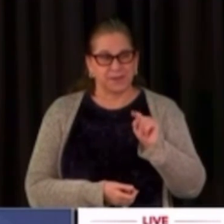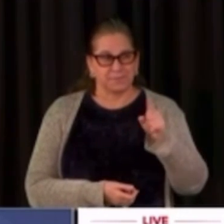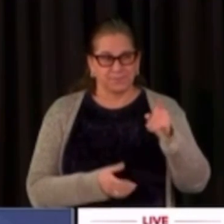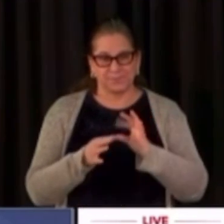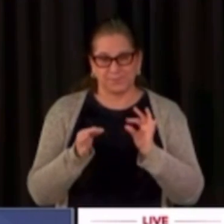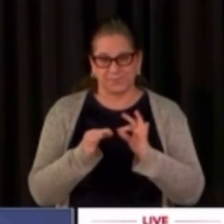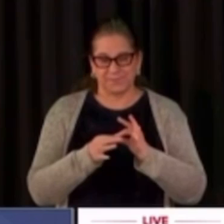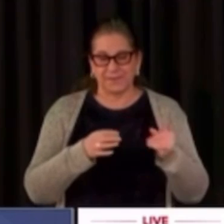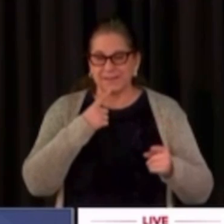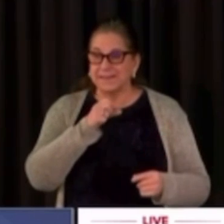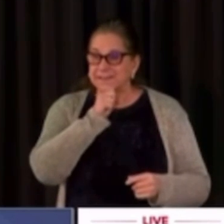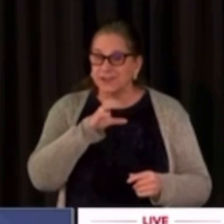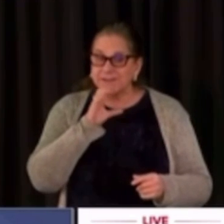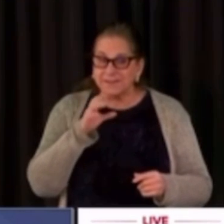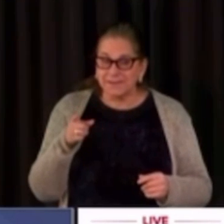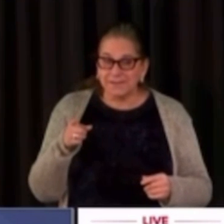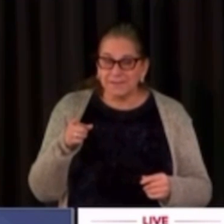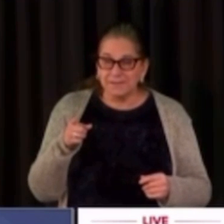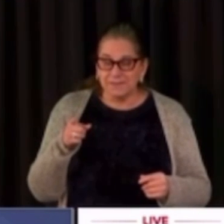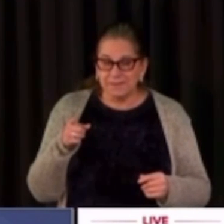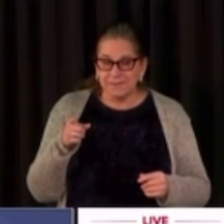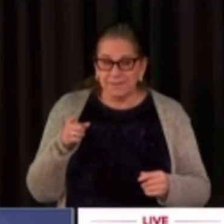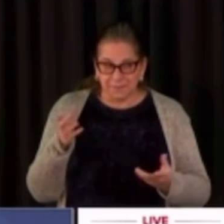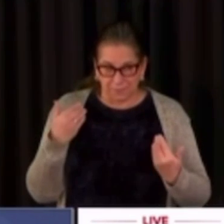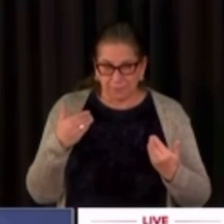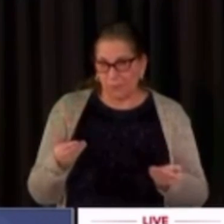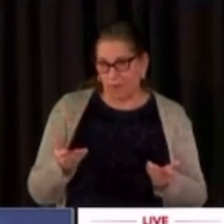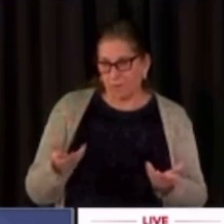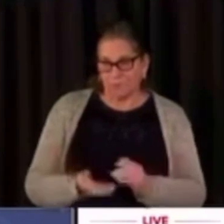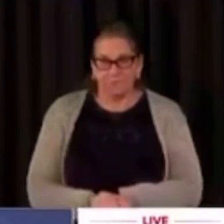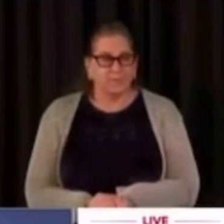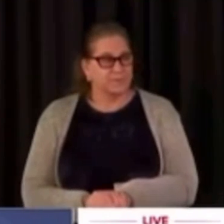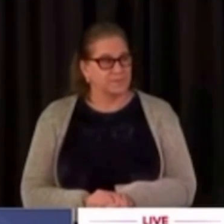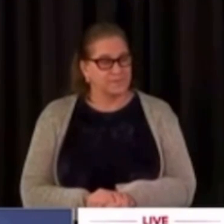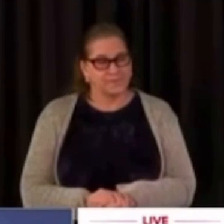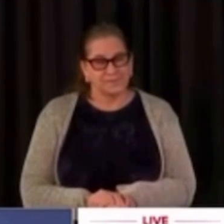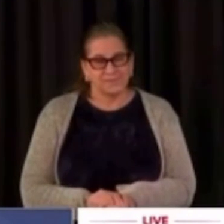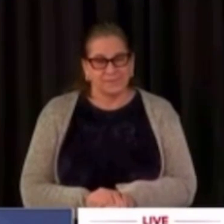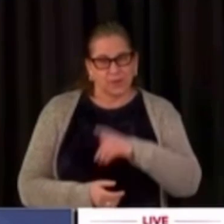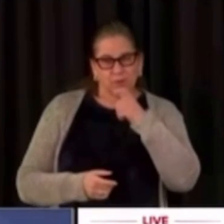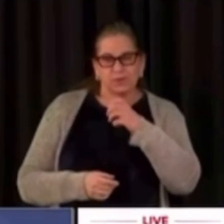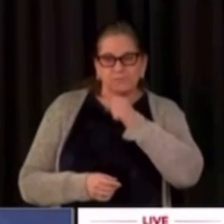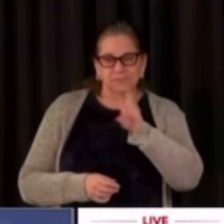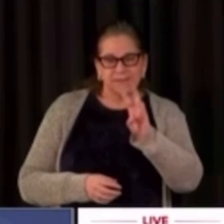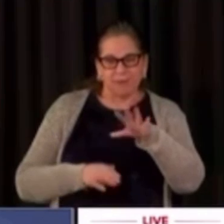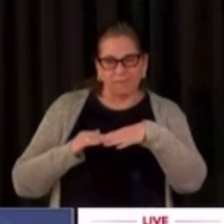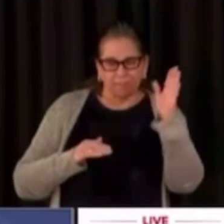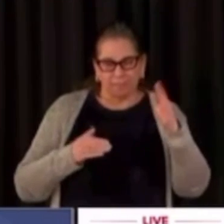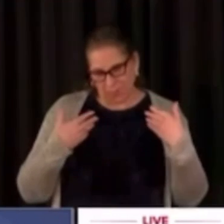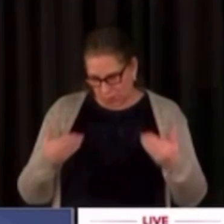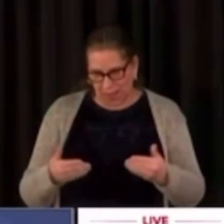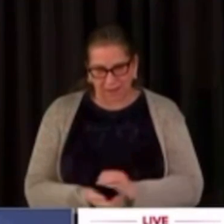expect after the vaccine. So we already know that the COVID-19 vaccine may